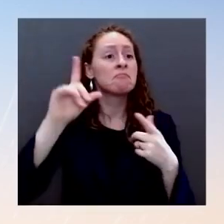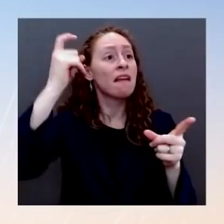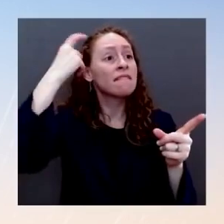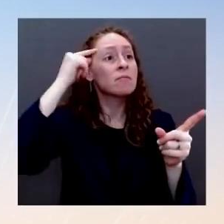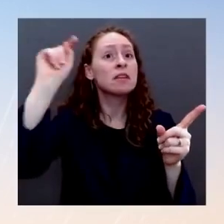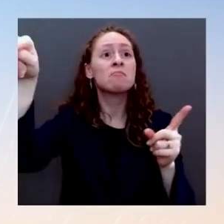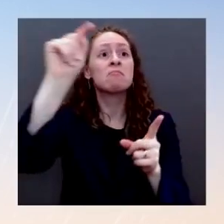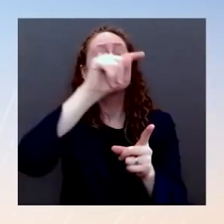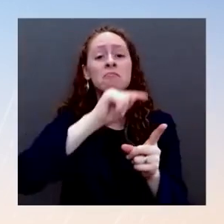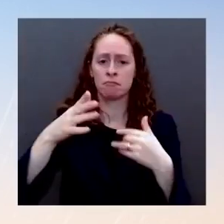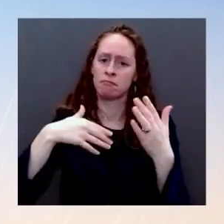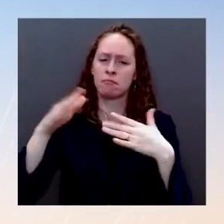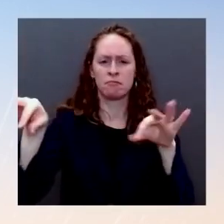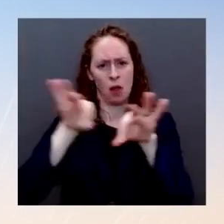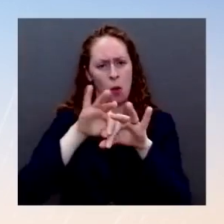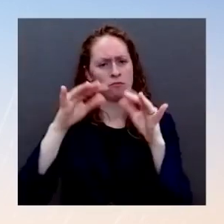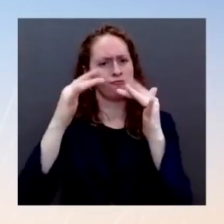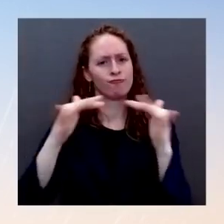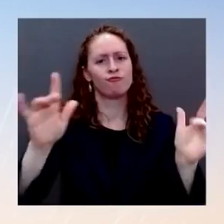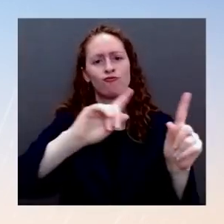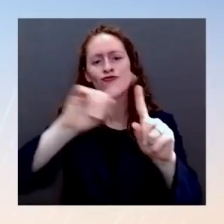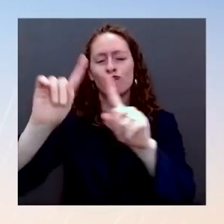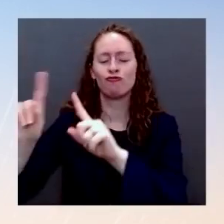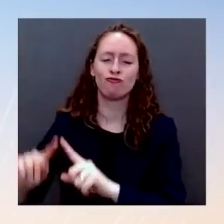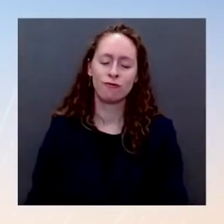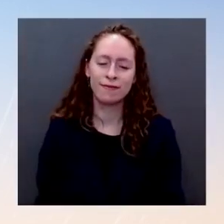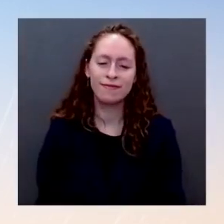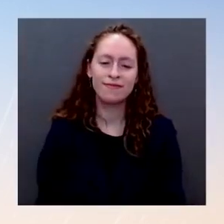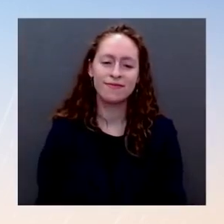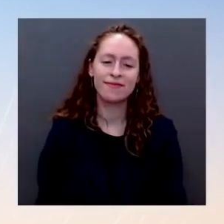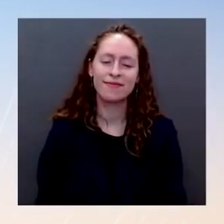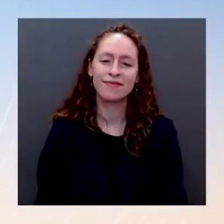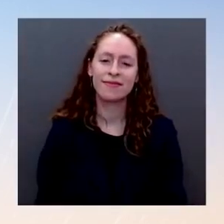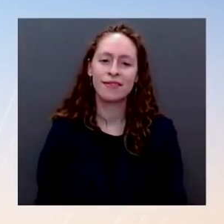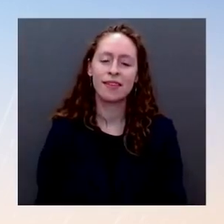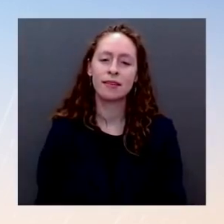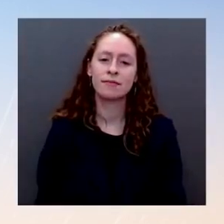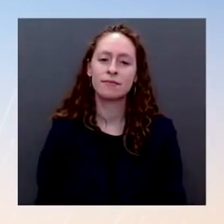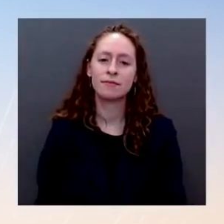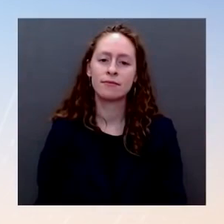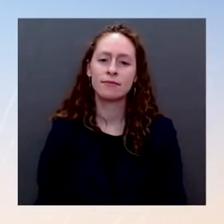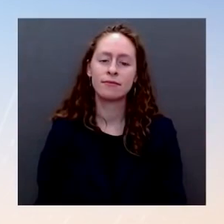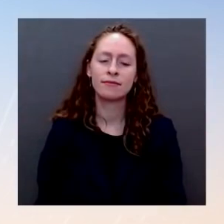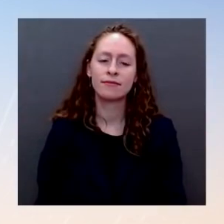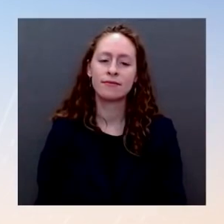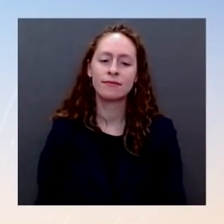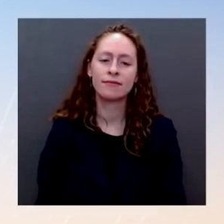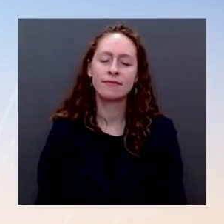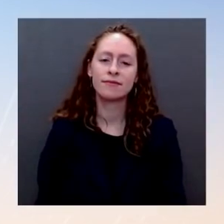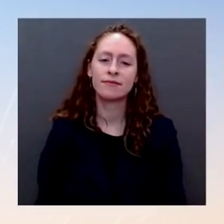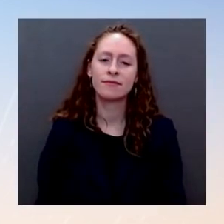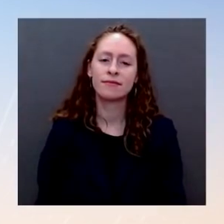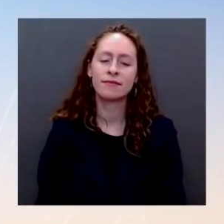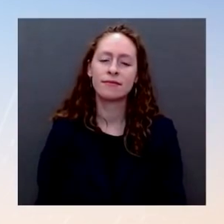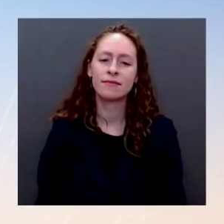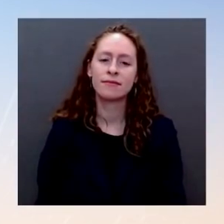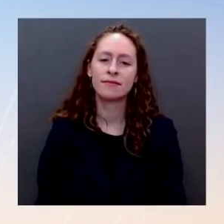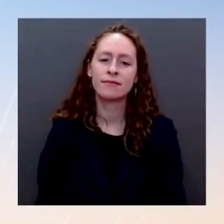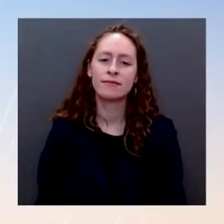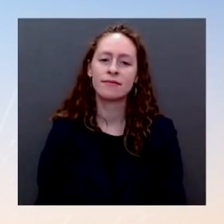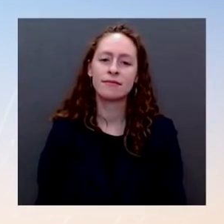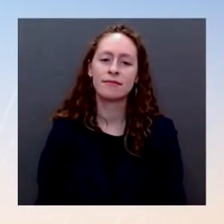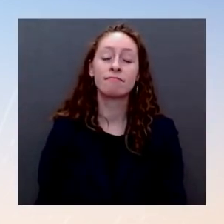have a sense of how long the $500 million will be spread out in terms of timeline? They'll start in January, and Yeah. when will all 500 be